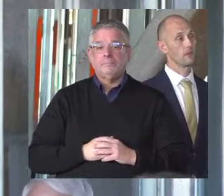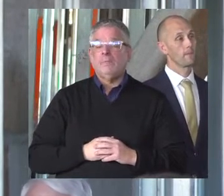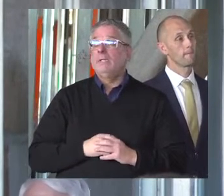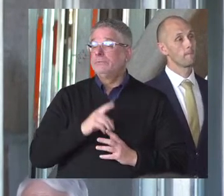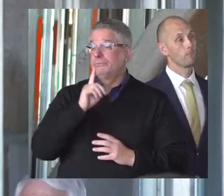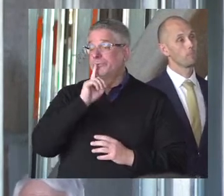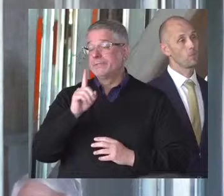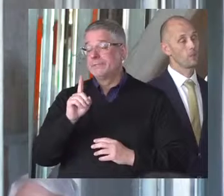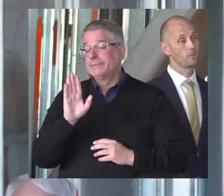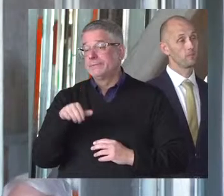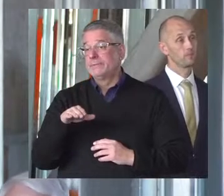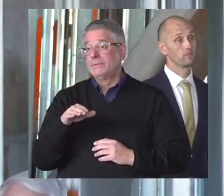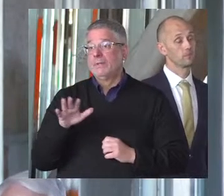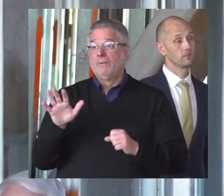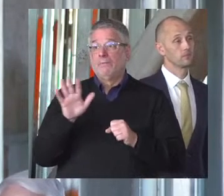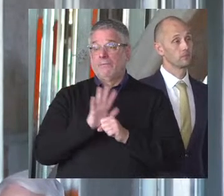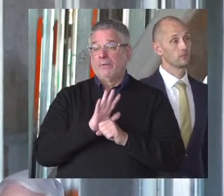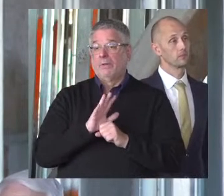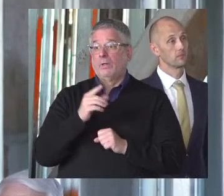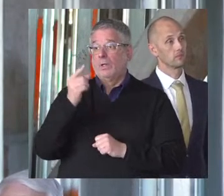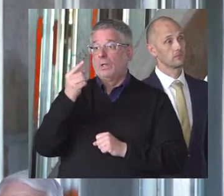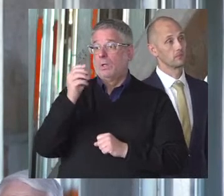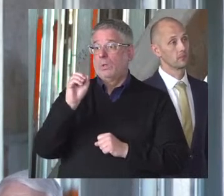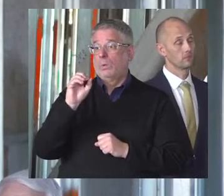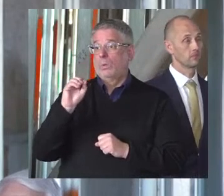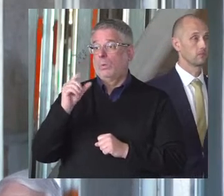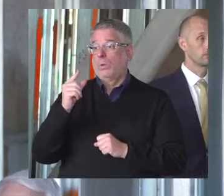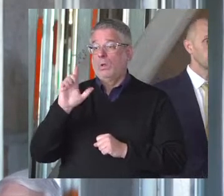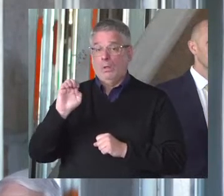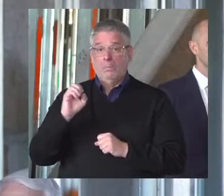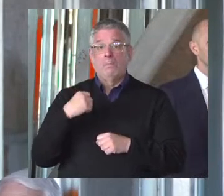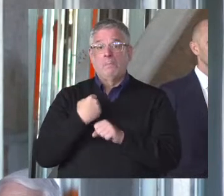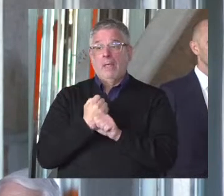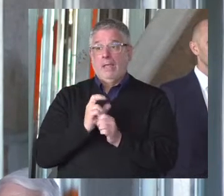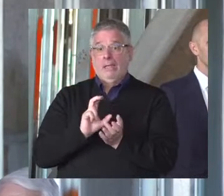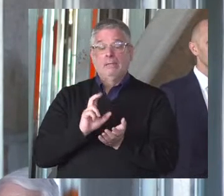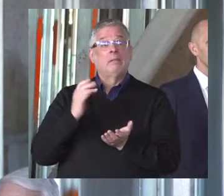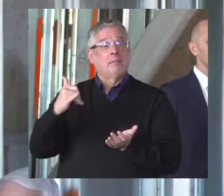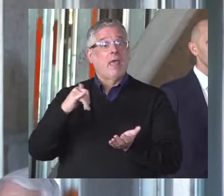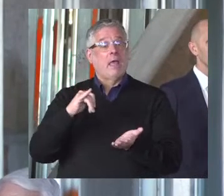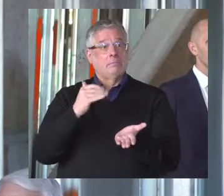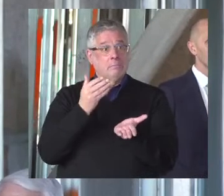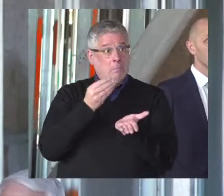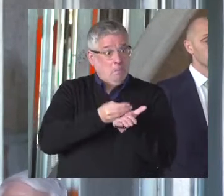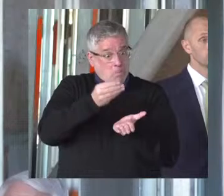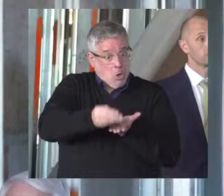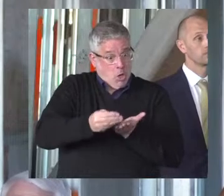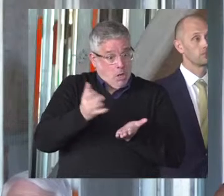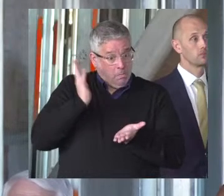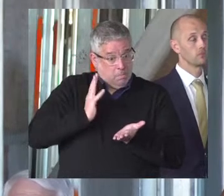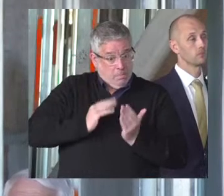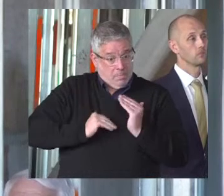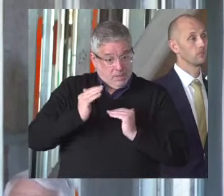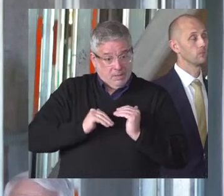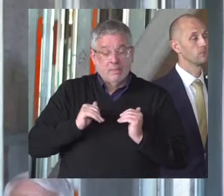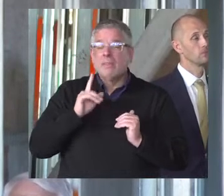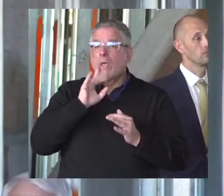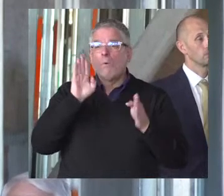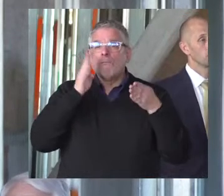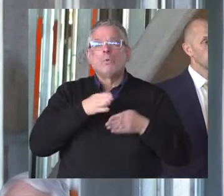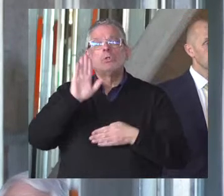candidly, with full transparency, Google that made an investment in and they were focused on their quantum space as